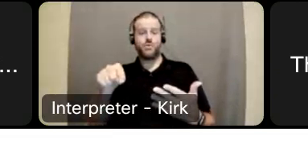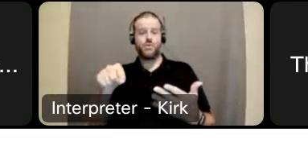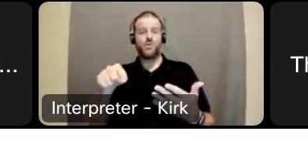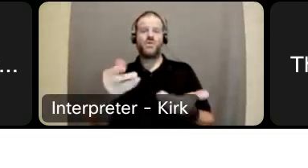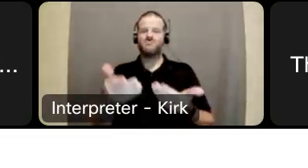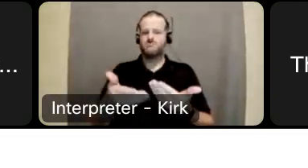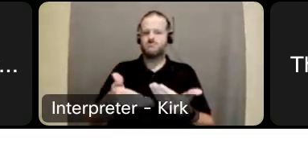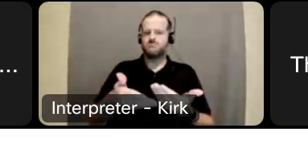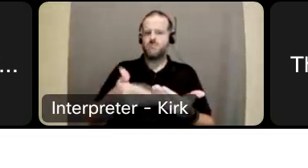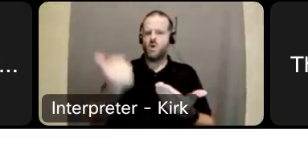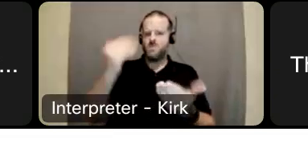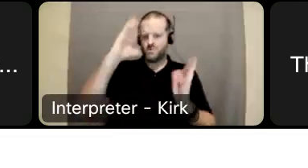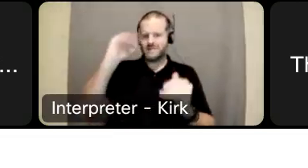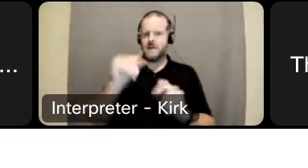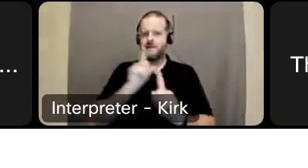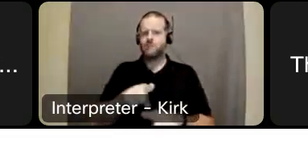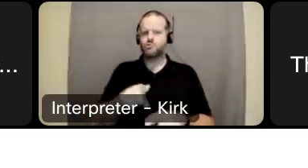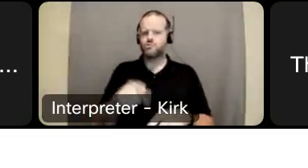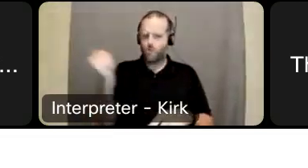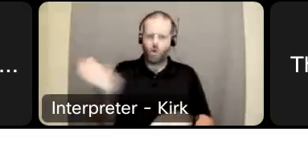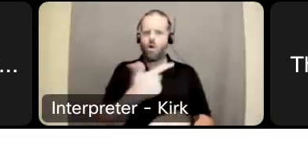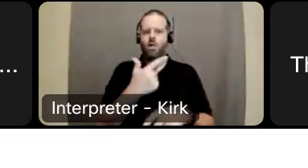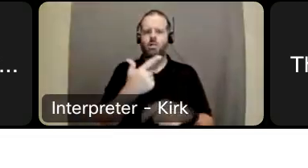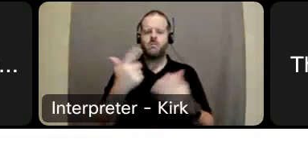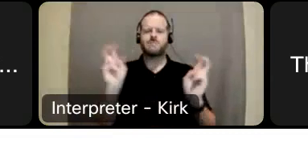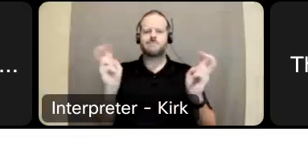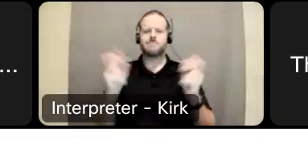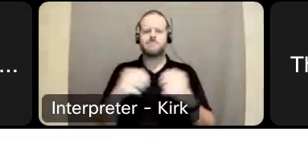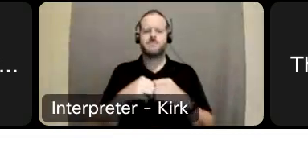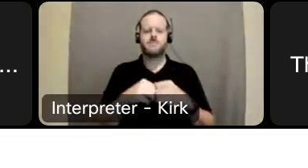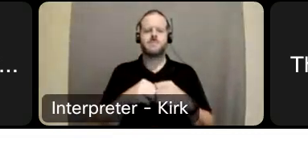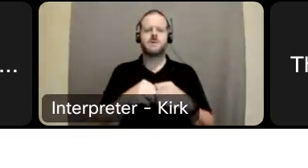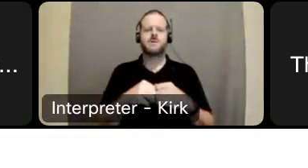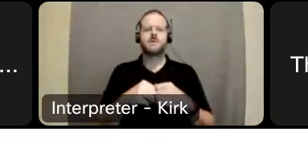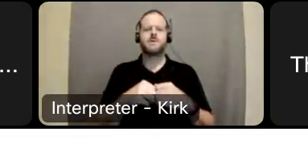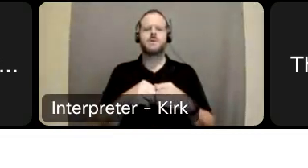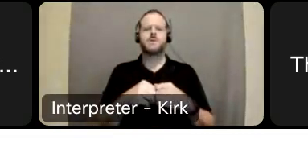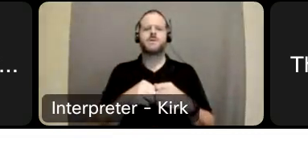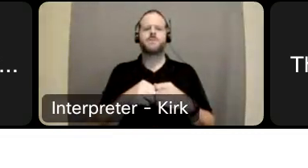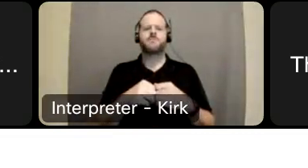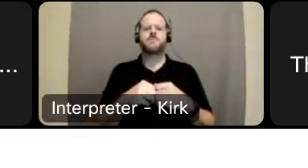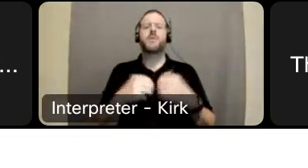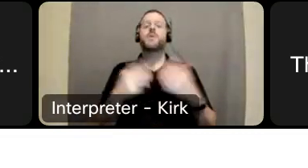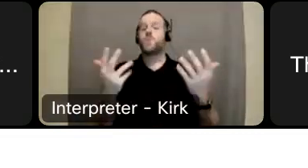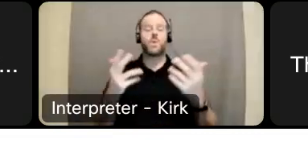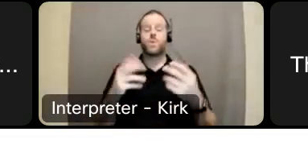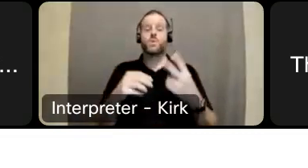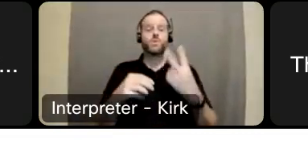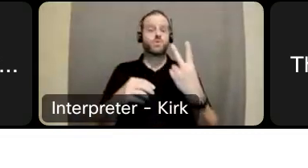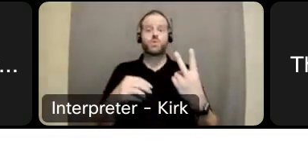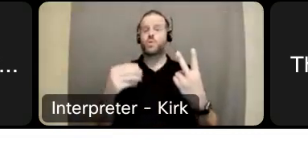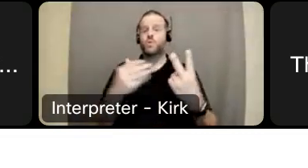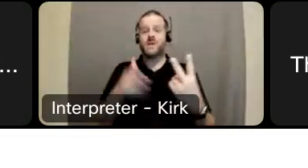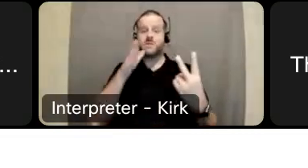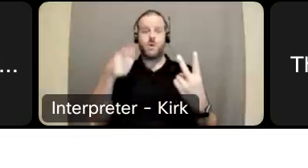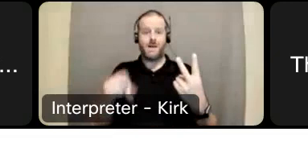always expect that there is some sort of answer that you can provide for a student. And so two things will typically happen if you